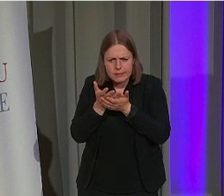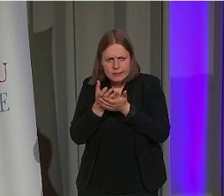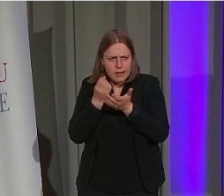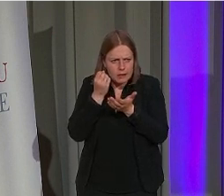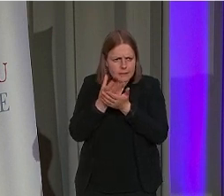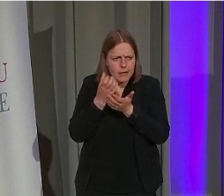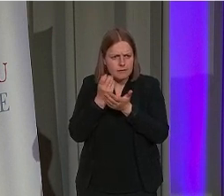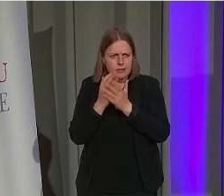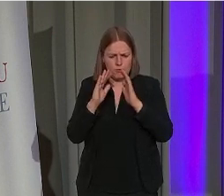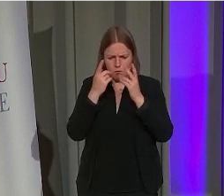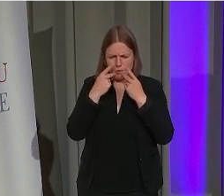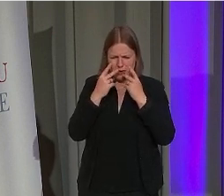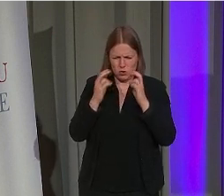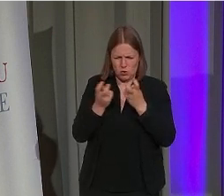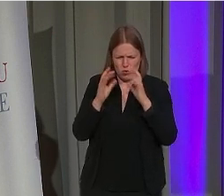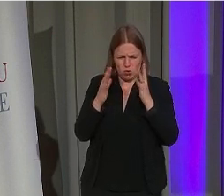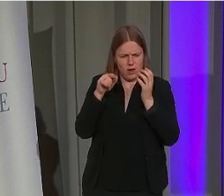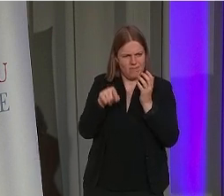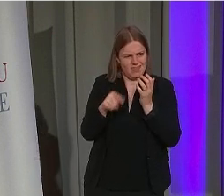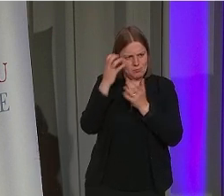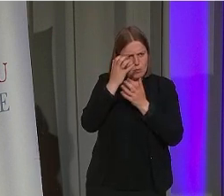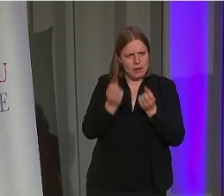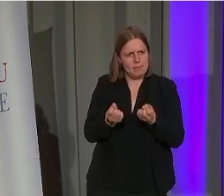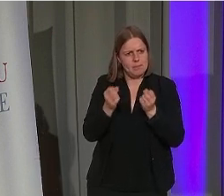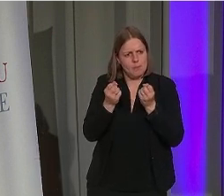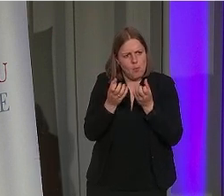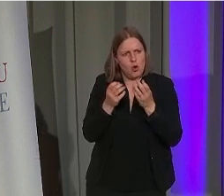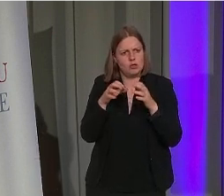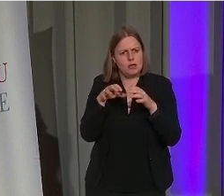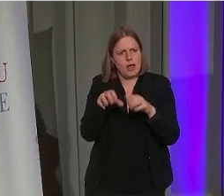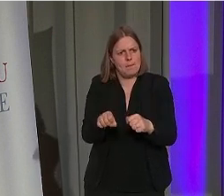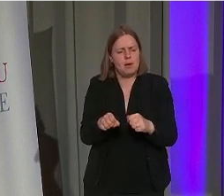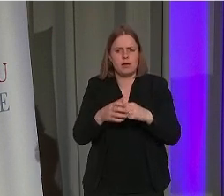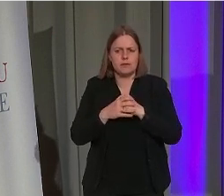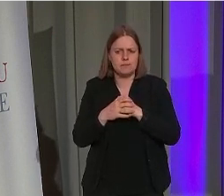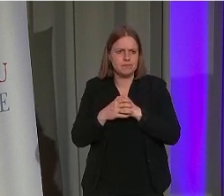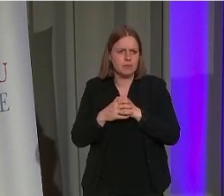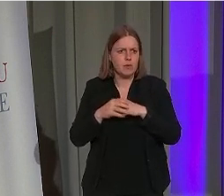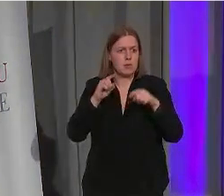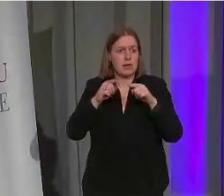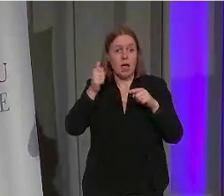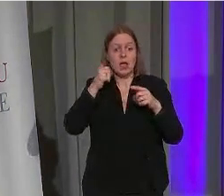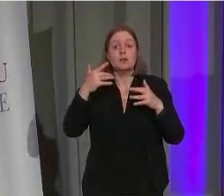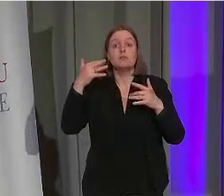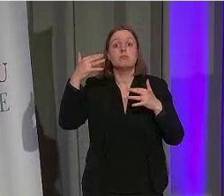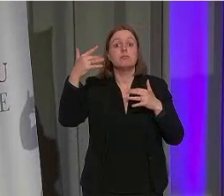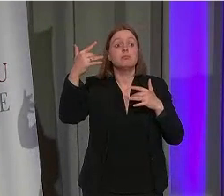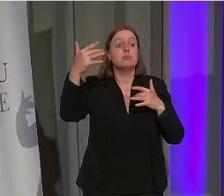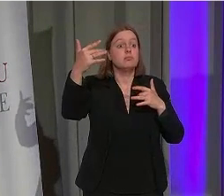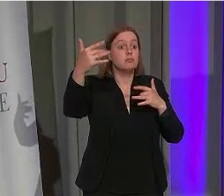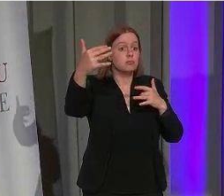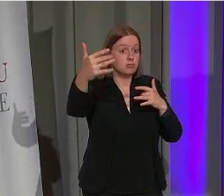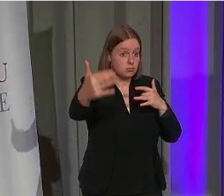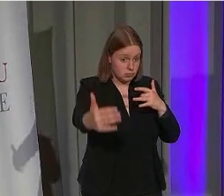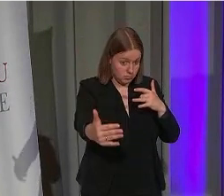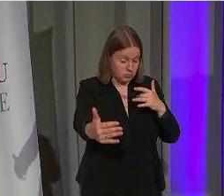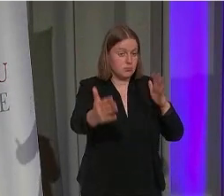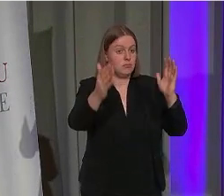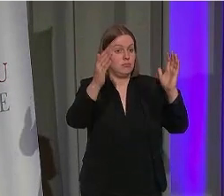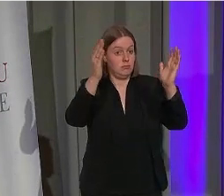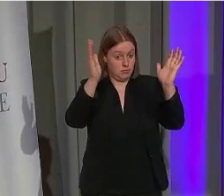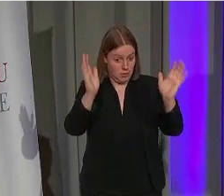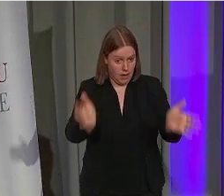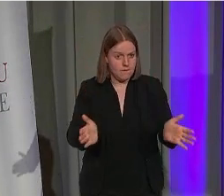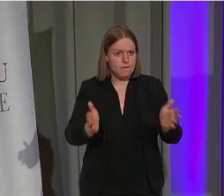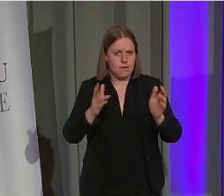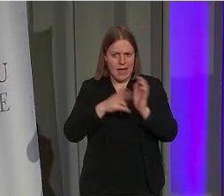This is where we still need to work on together with the advisory group. So in the end, we